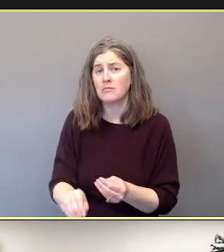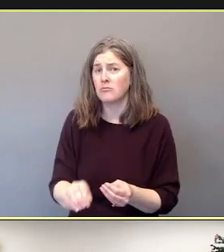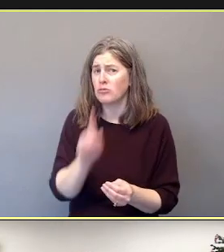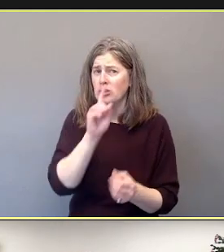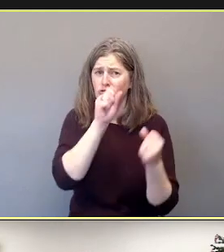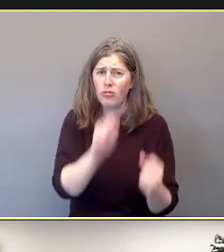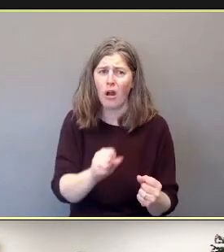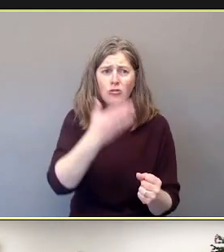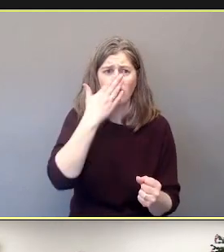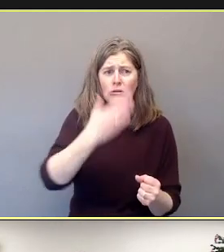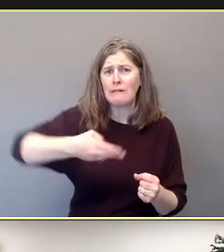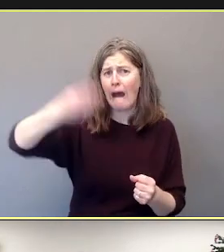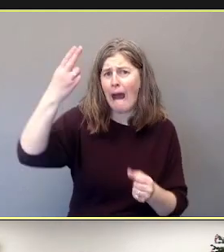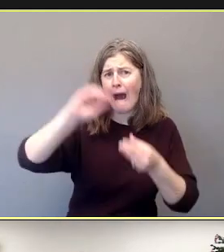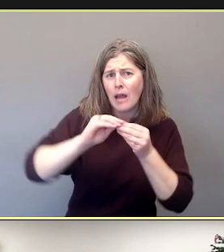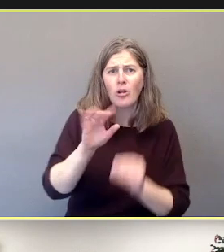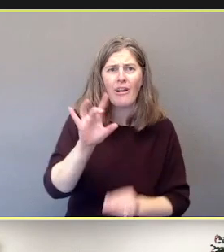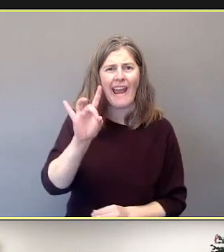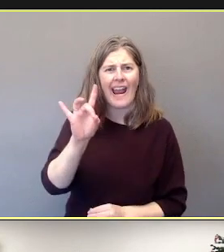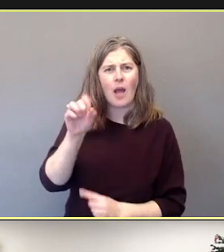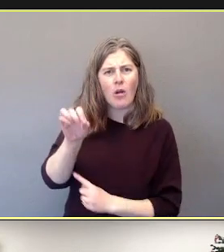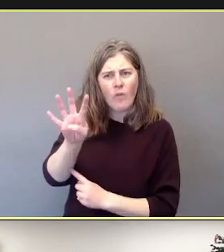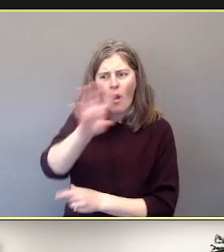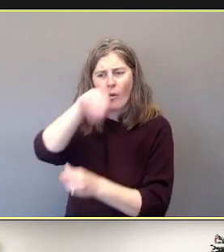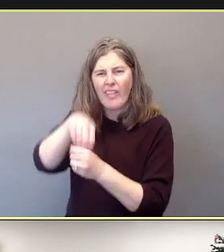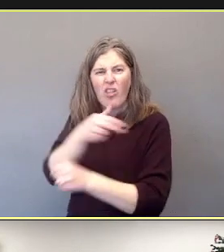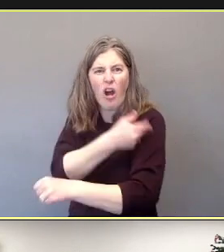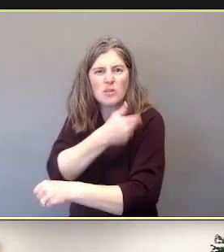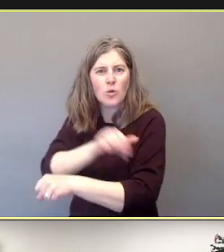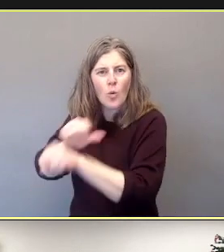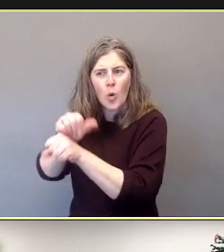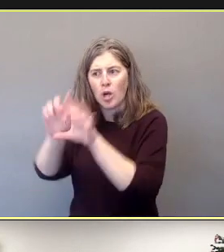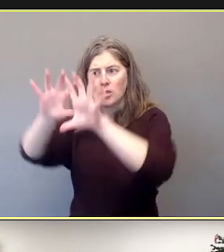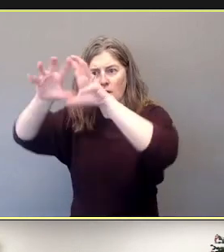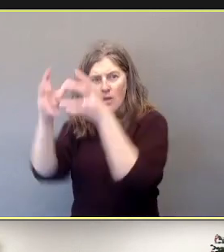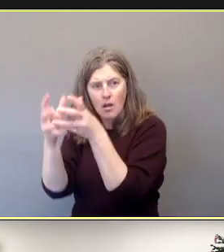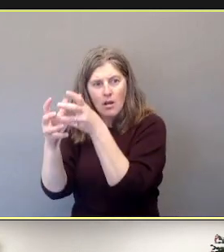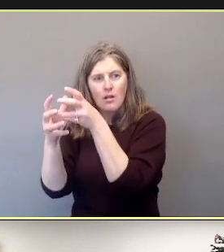rate, 88.4% amongst hospital workers. And of those,